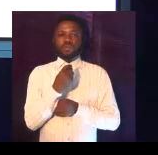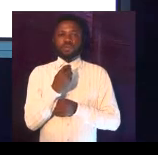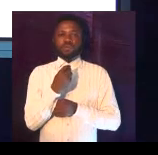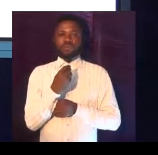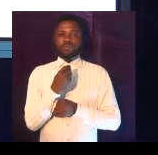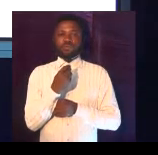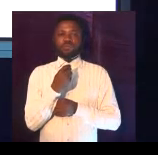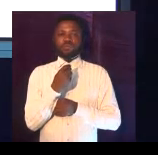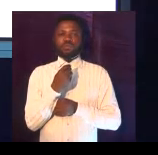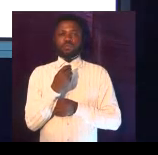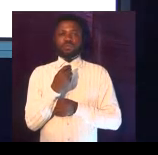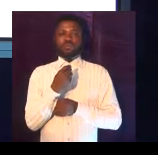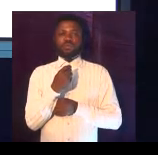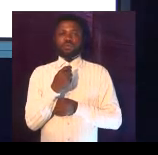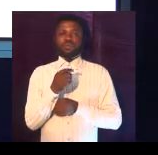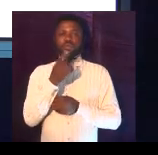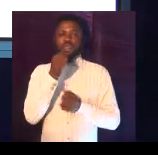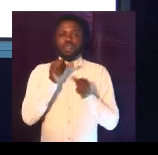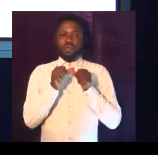beautiful,